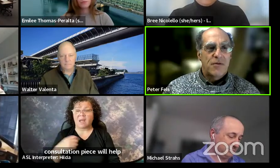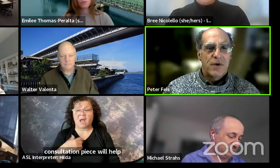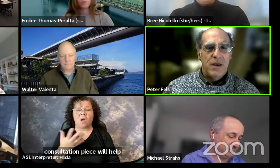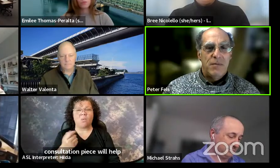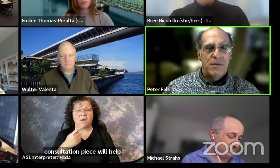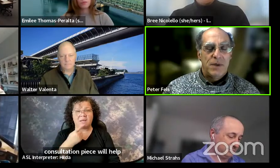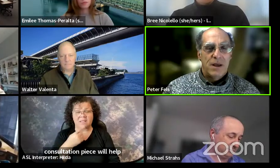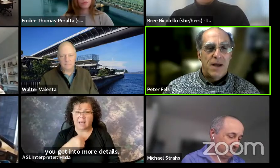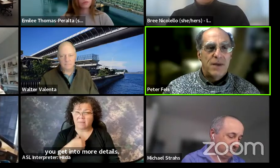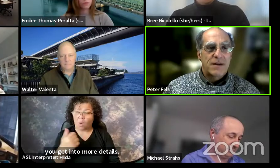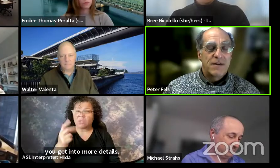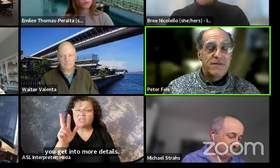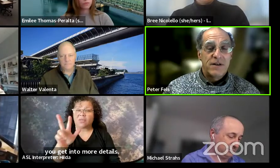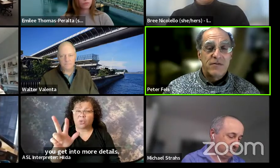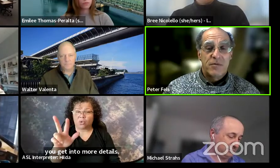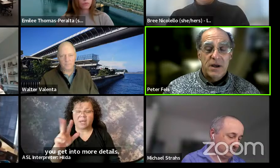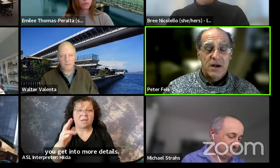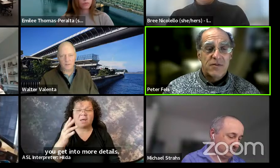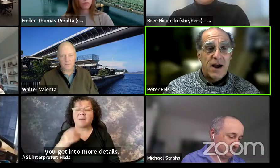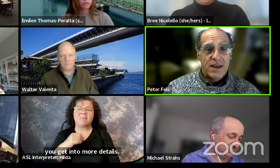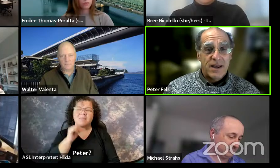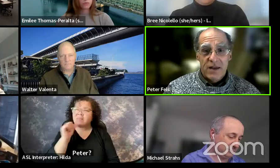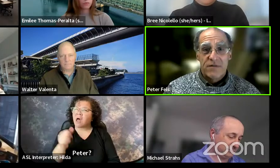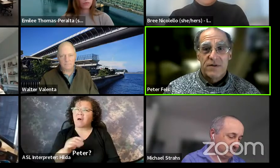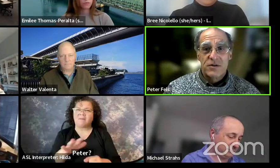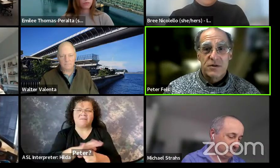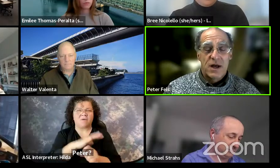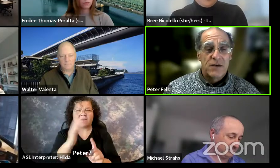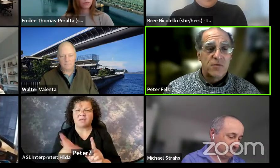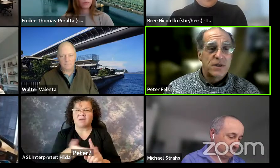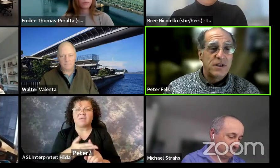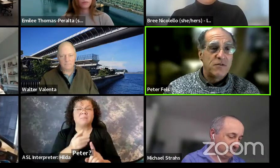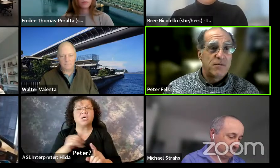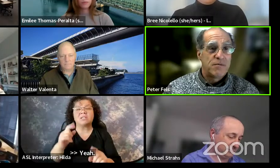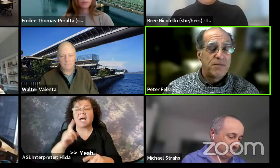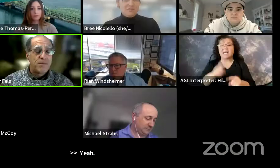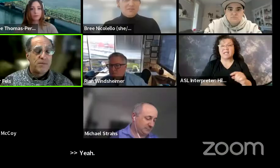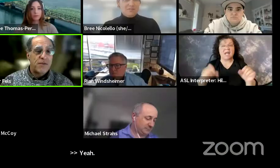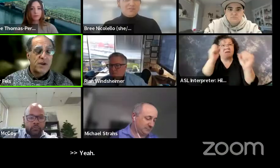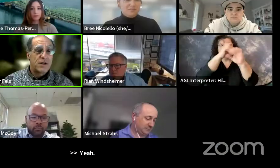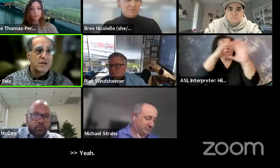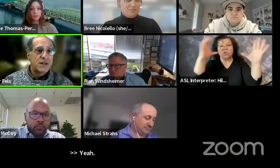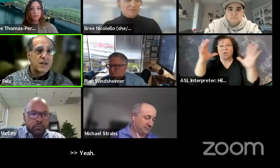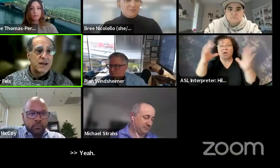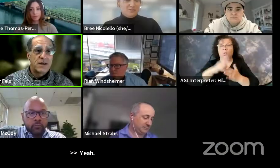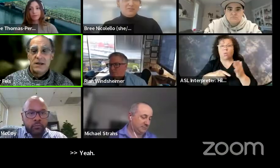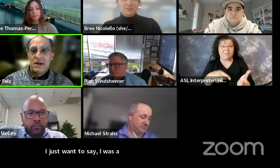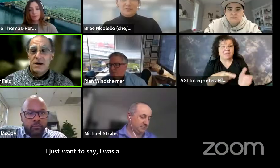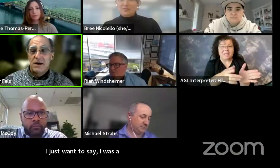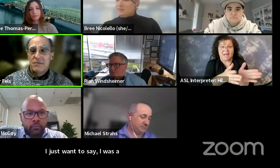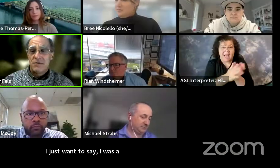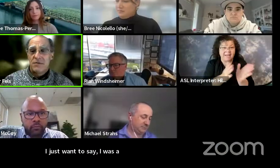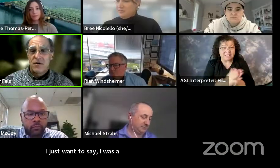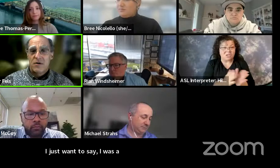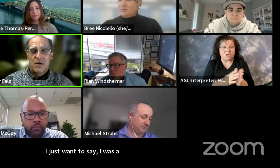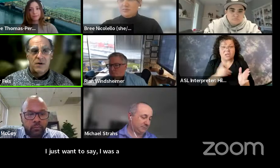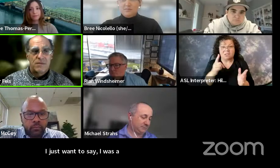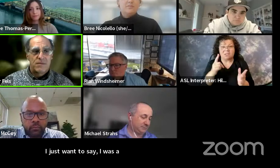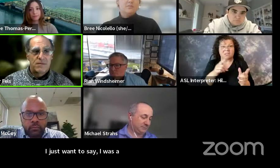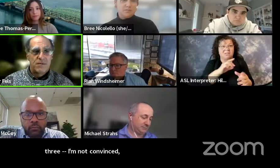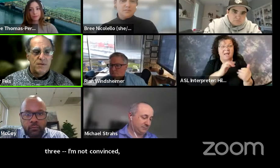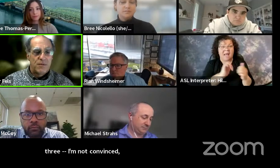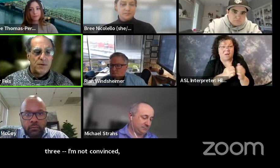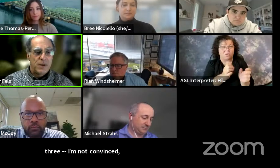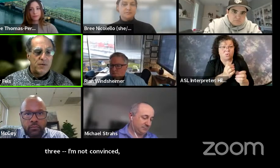was a 3. I'm not convinced because I can't visualize what these paths are going to look like. So I